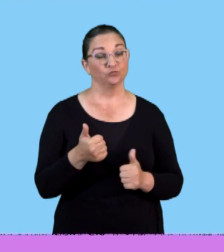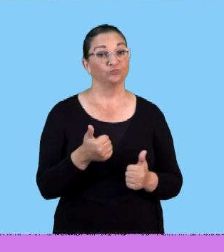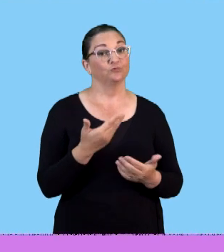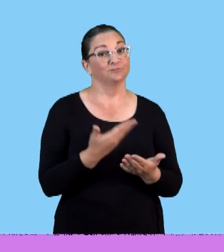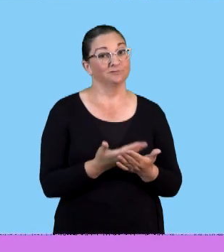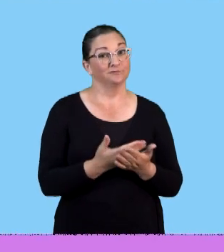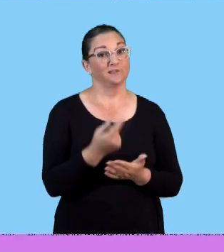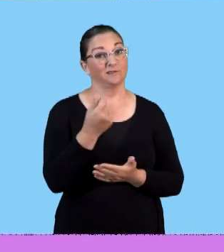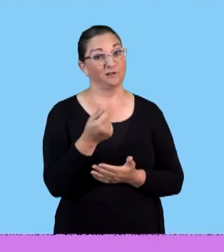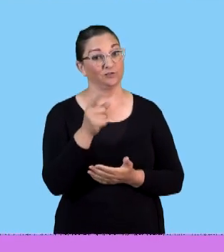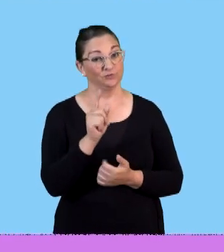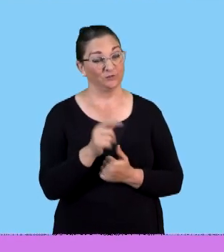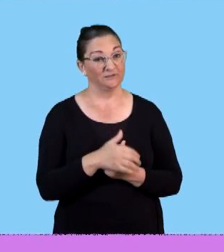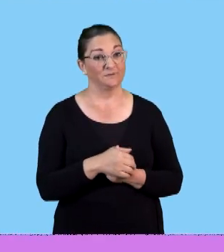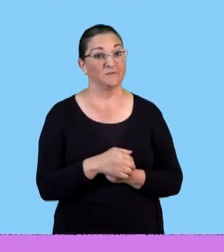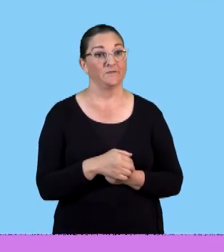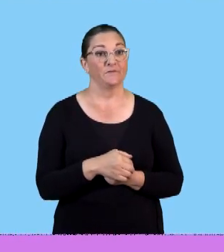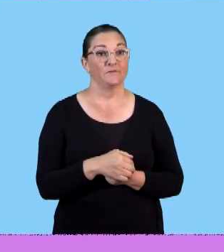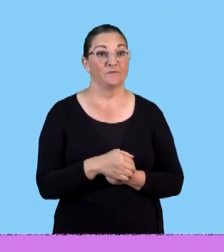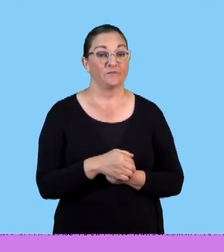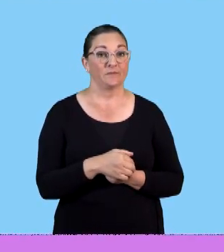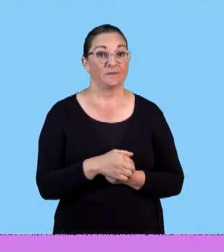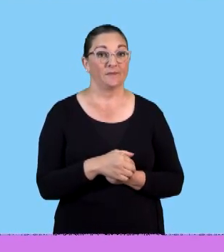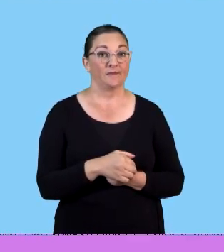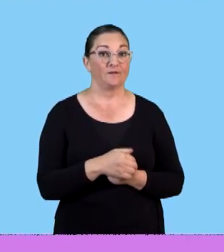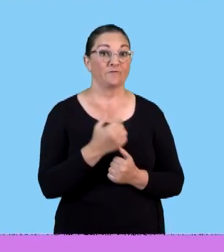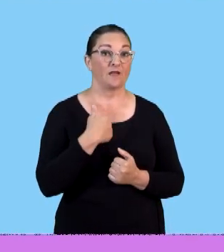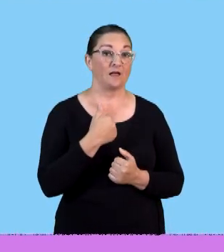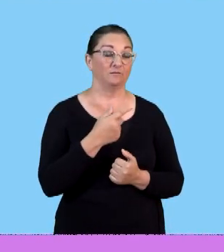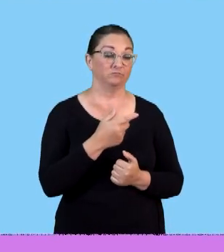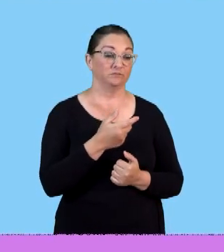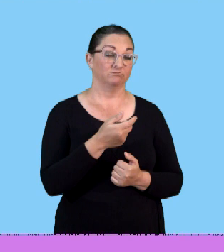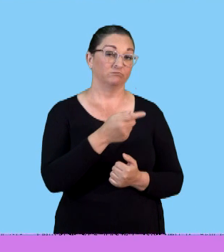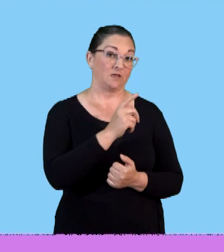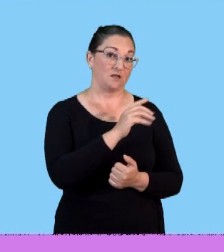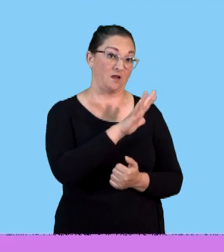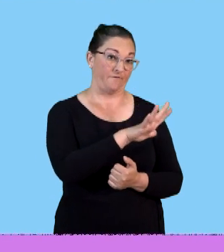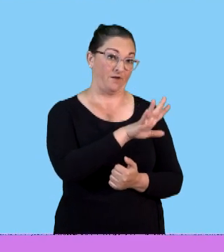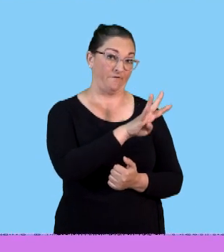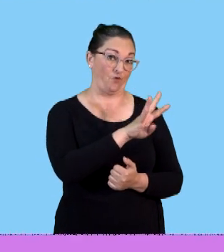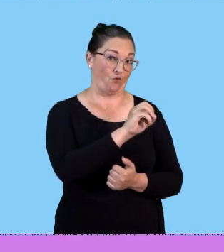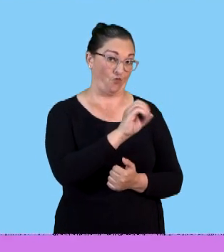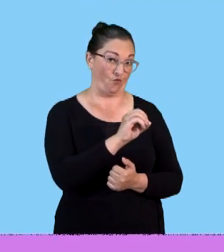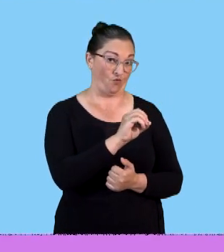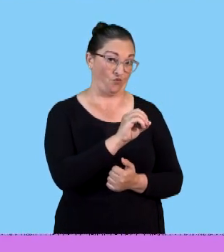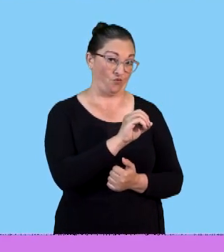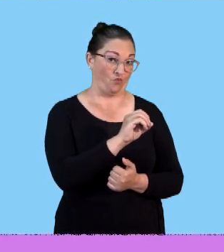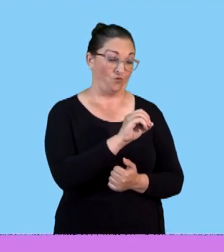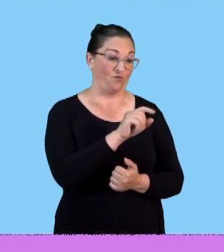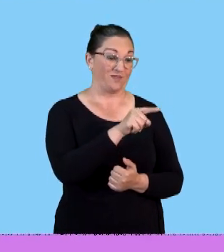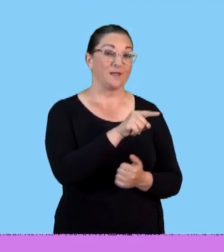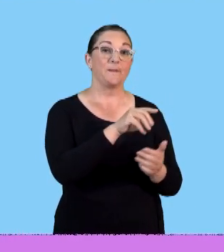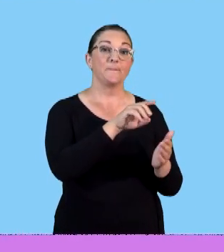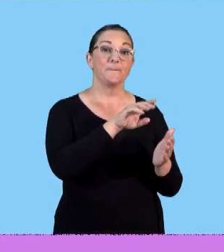Okay, so what is the actual cost that we'll pay? So therefore, I take the original price,